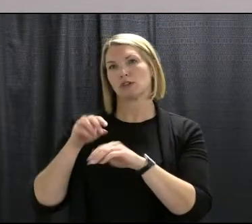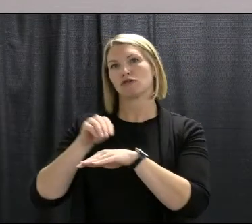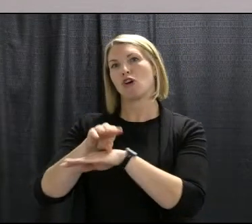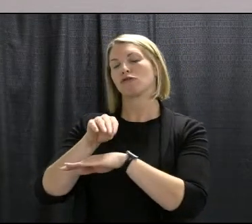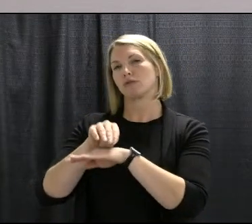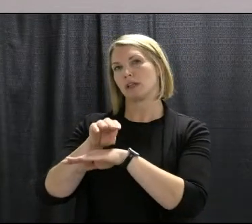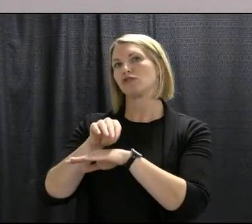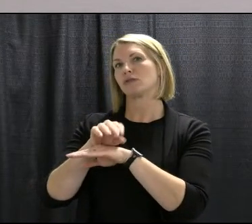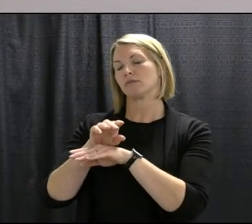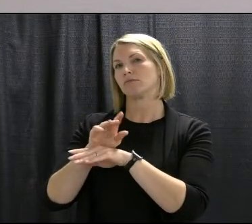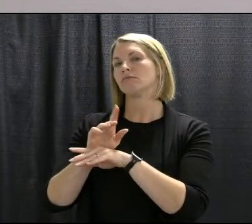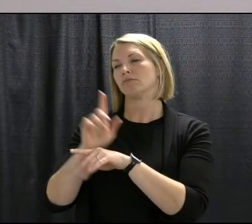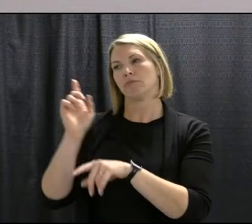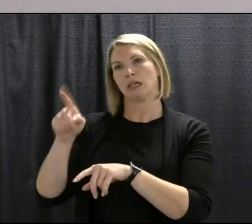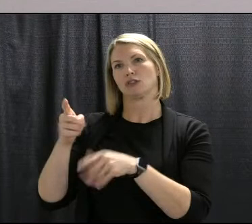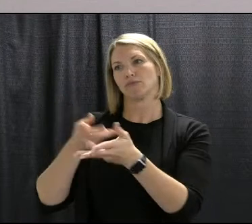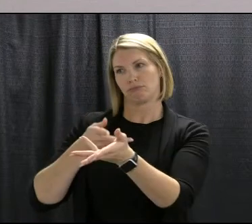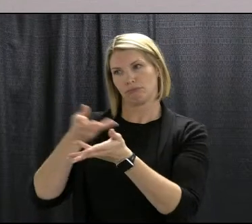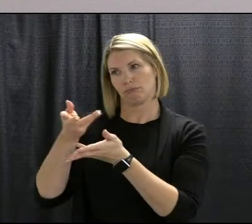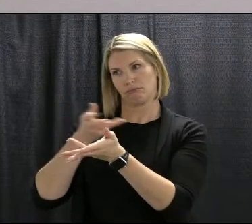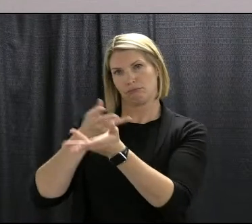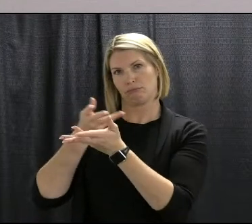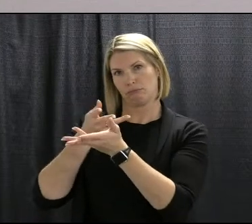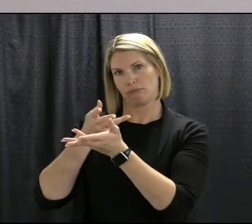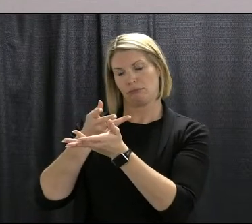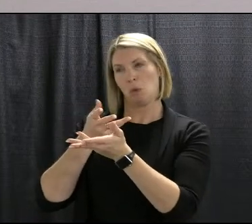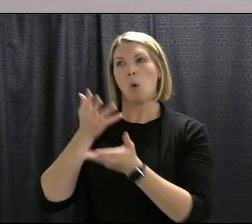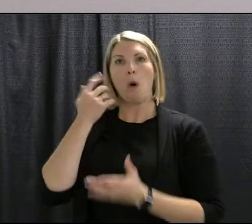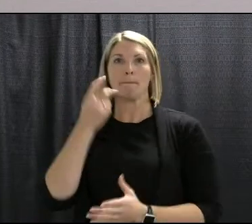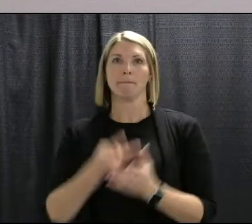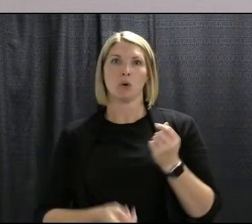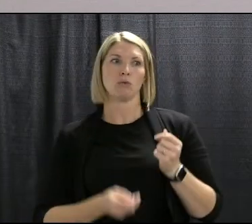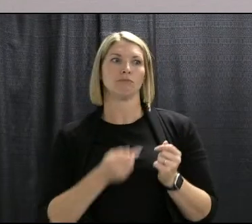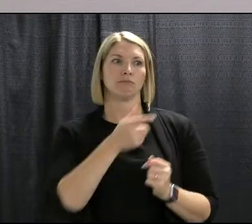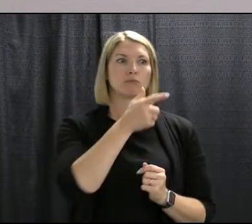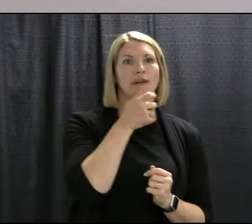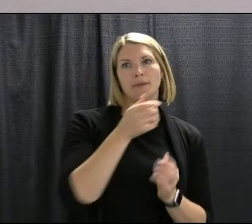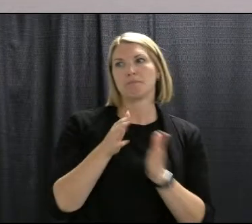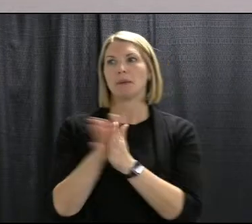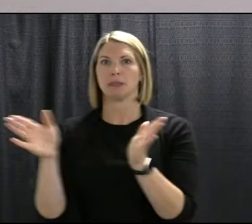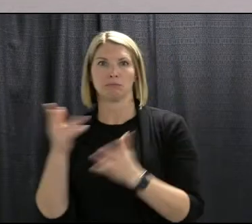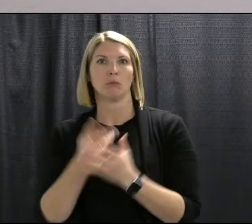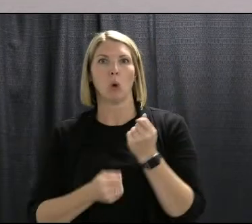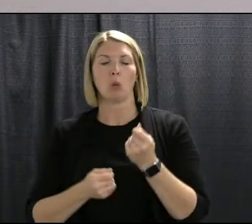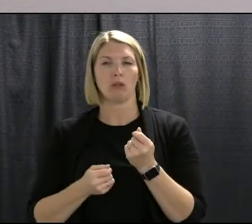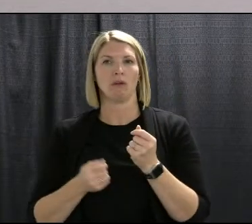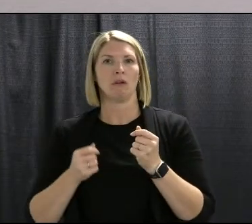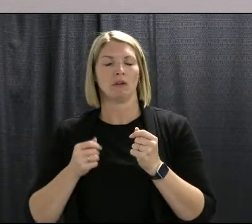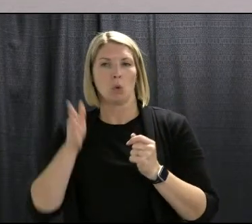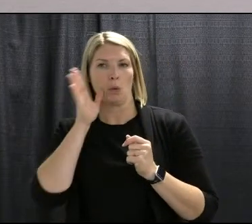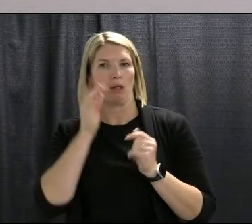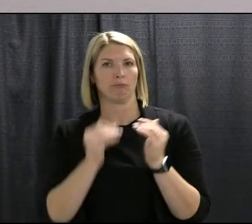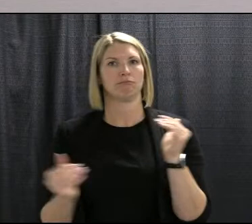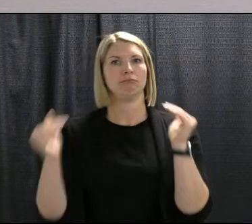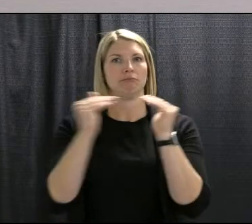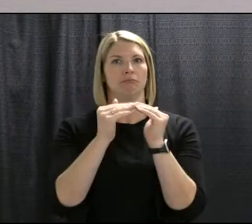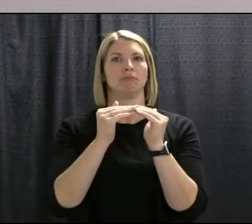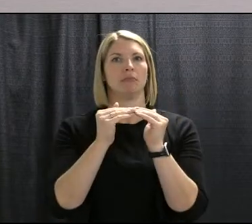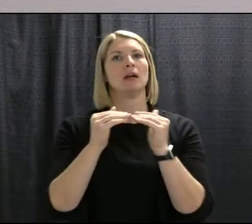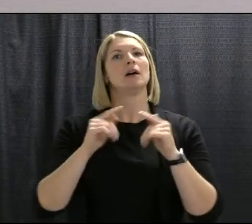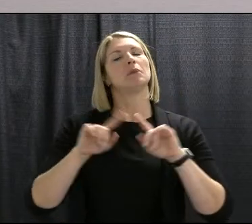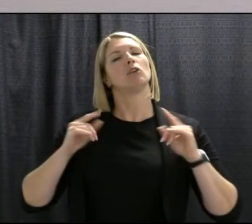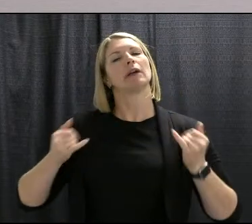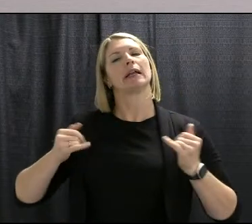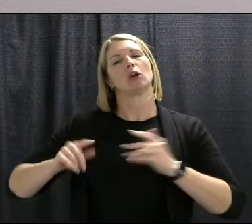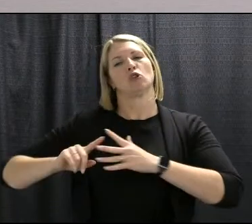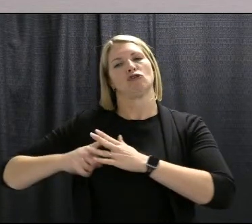that's our end goal for pay equity in the private sector as well as the public sector, which we're announcing here today. But it's important that they play a role in it. This is a framework